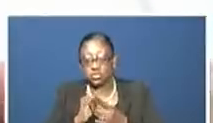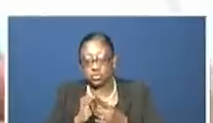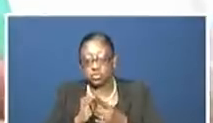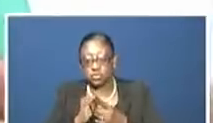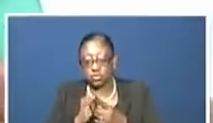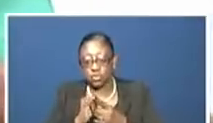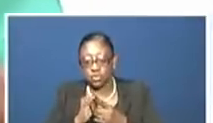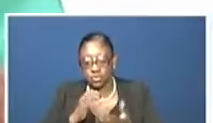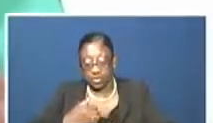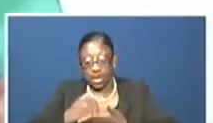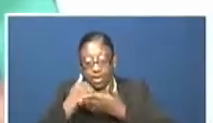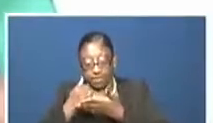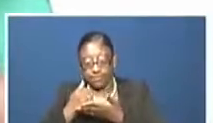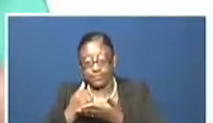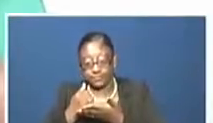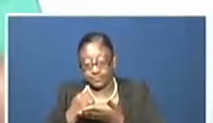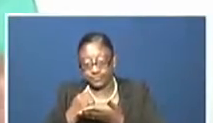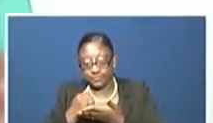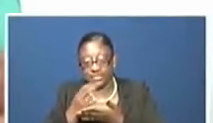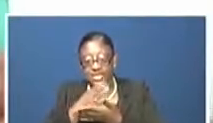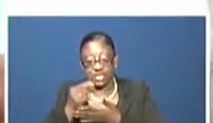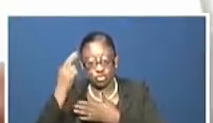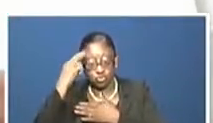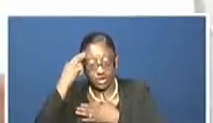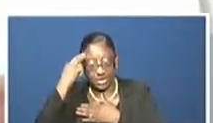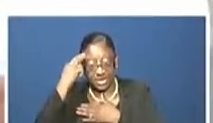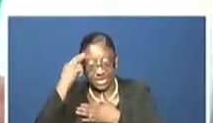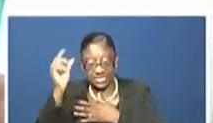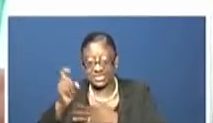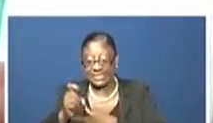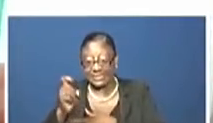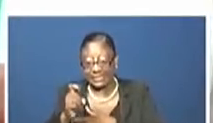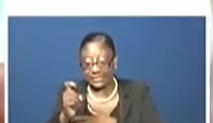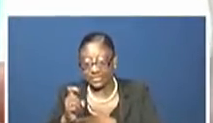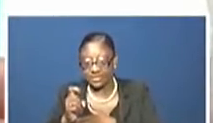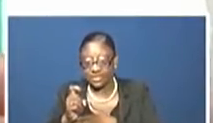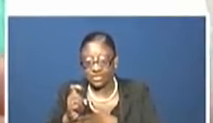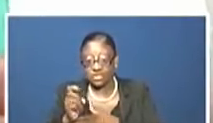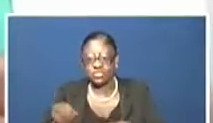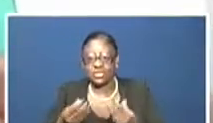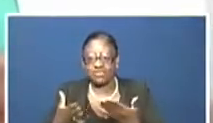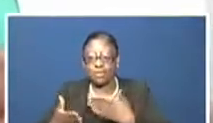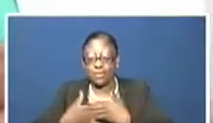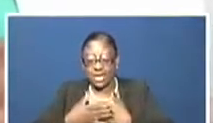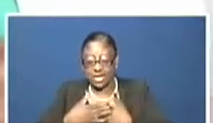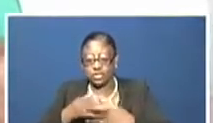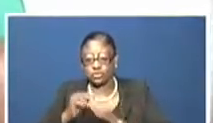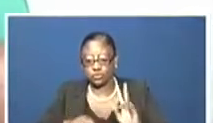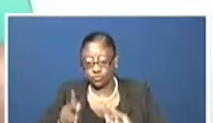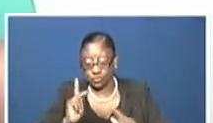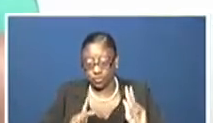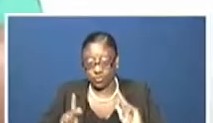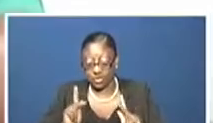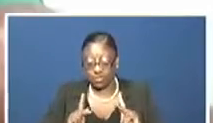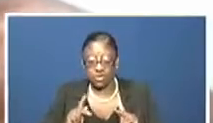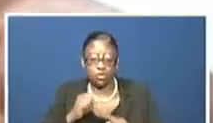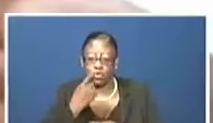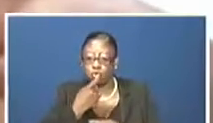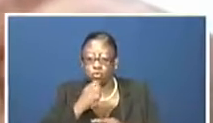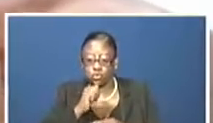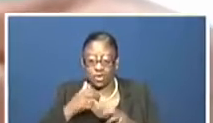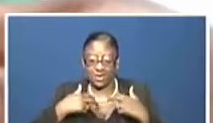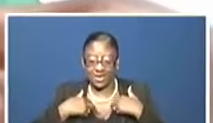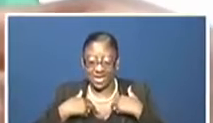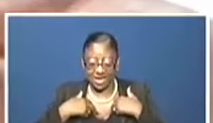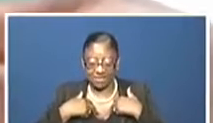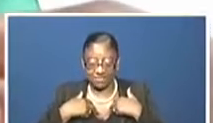citizen as an entity, and recognizing the need in terms of giving back to society and those less fortunate or those